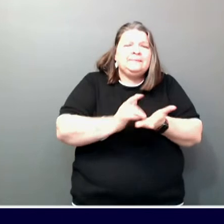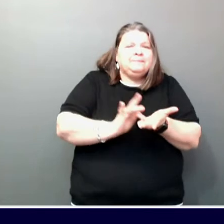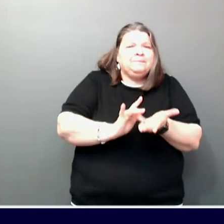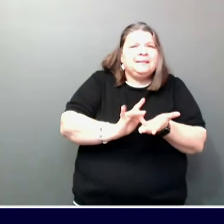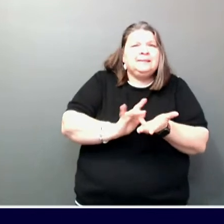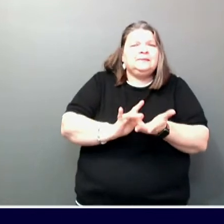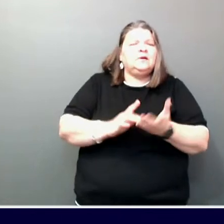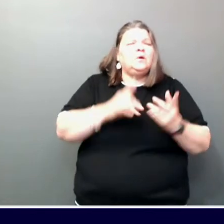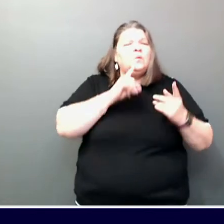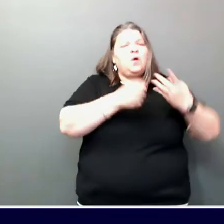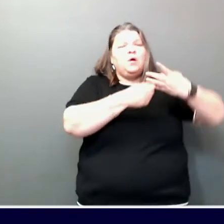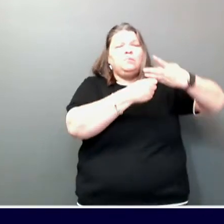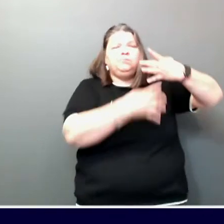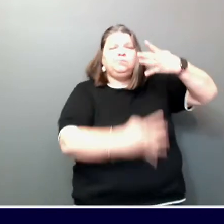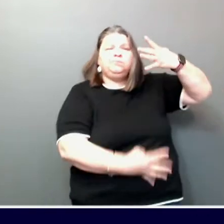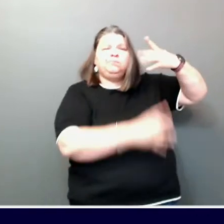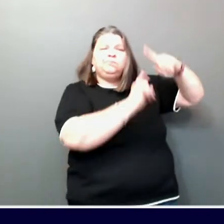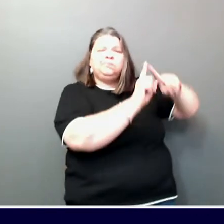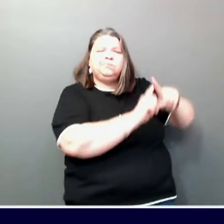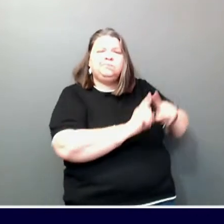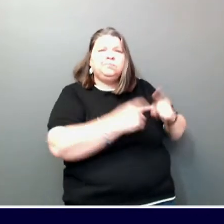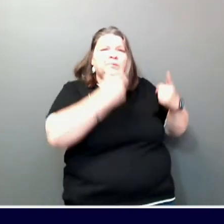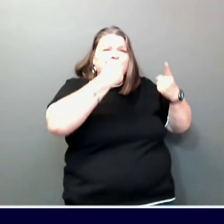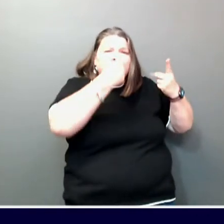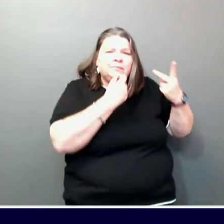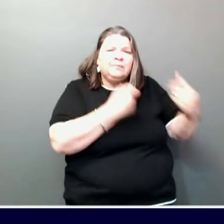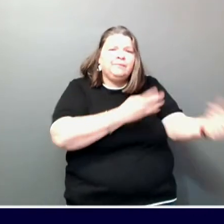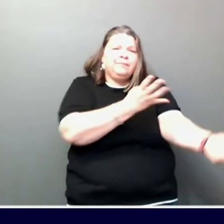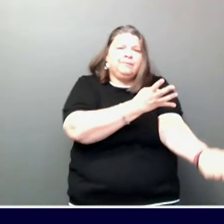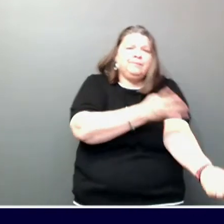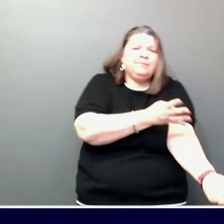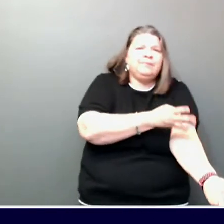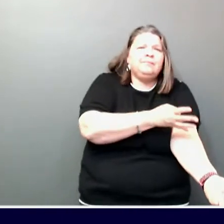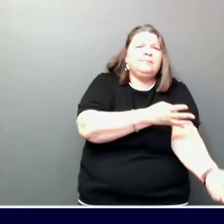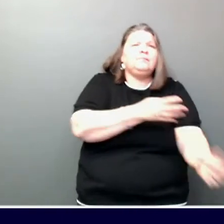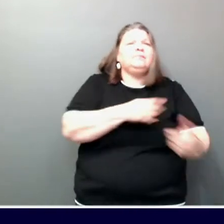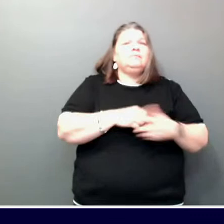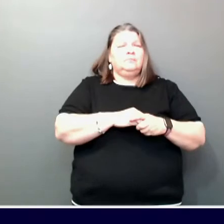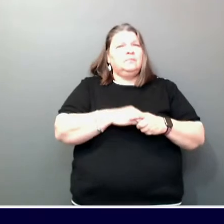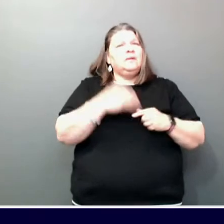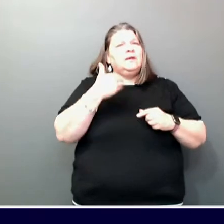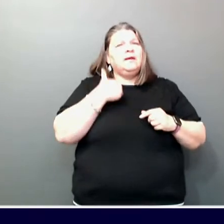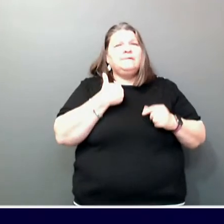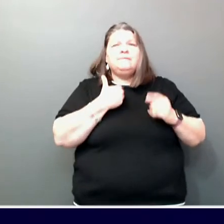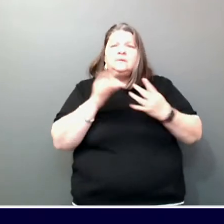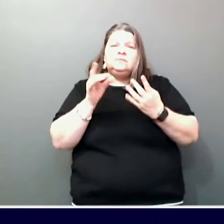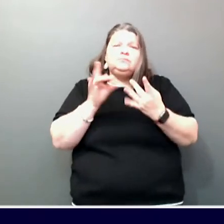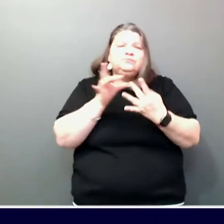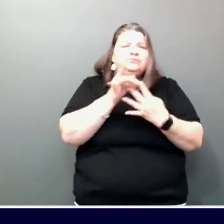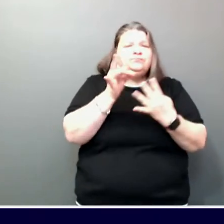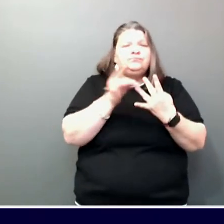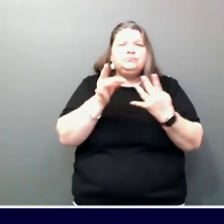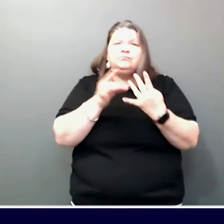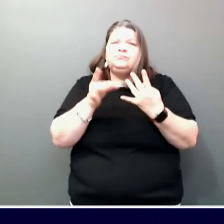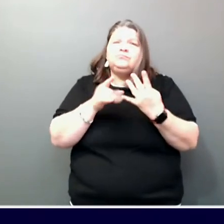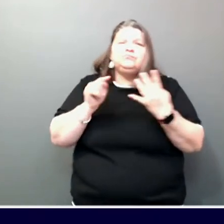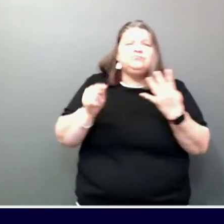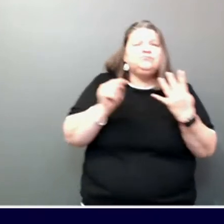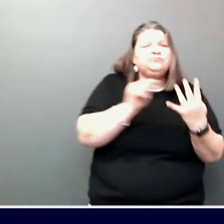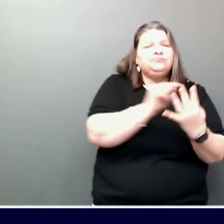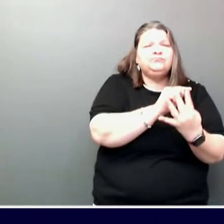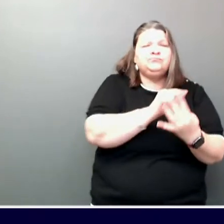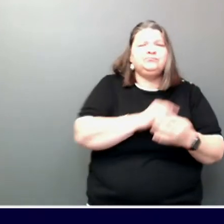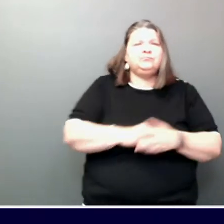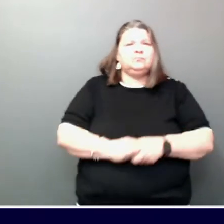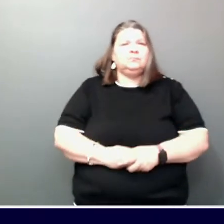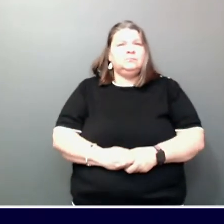these are oral medications, and some of them are received through an intravenous or IV line. If you have COVID-19